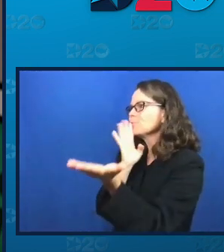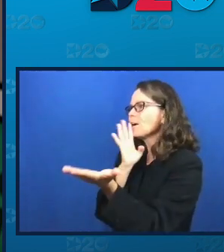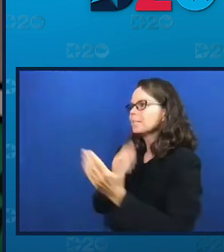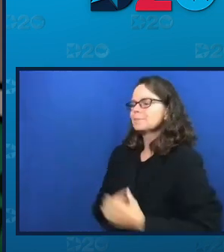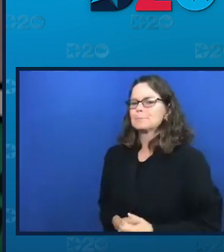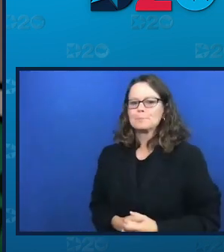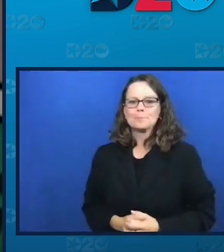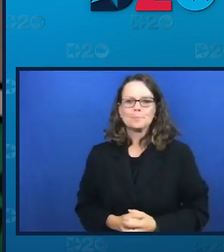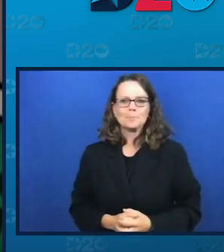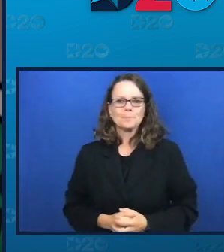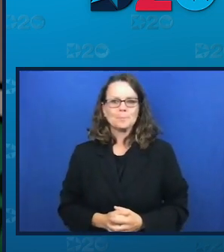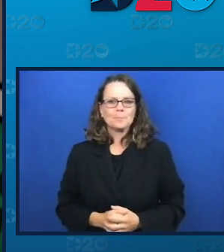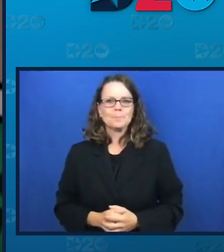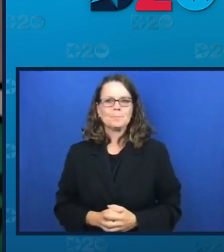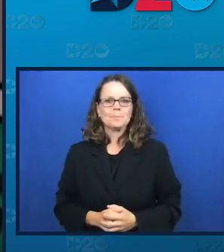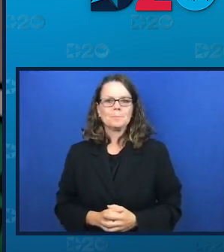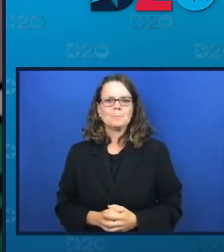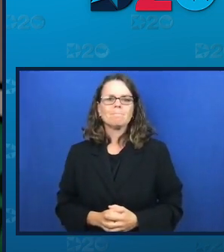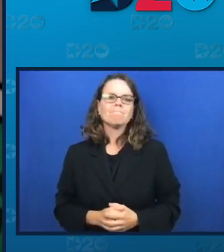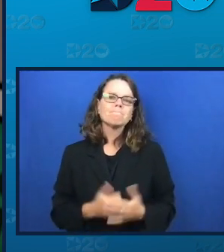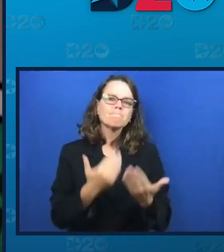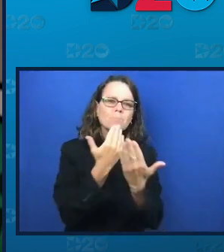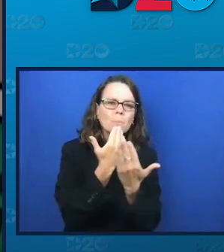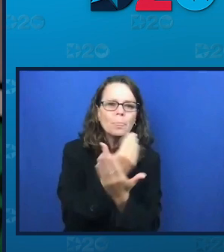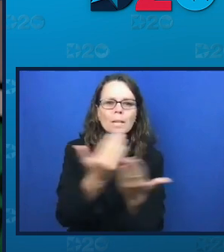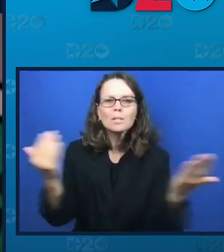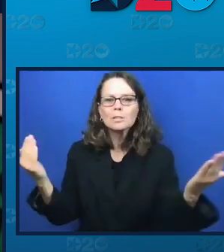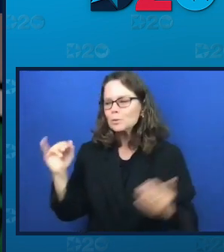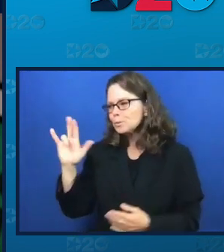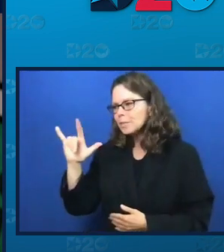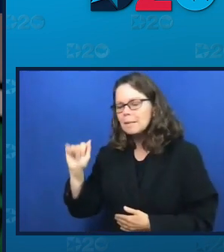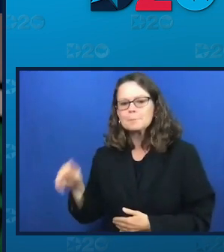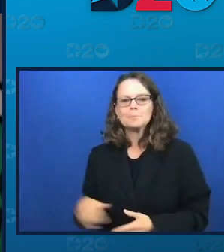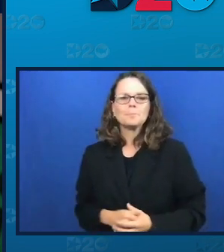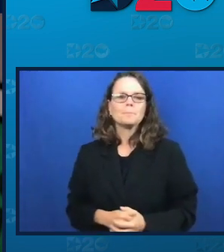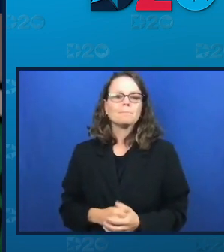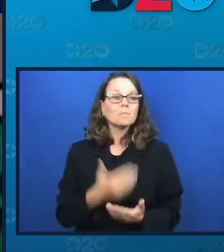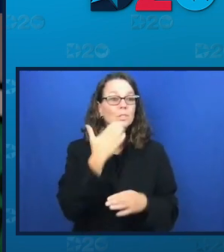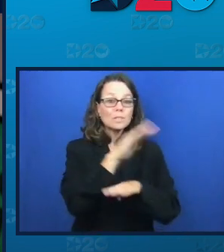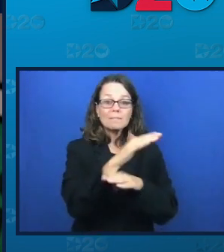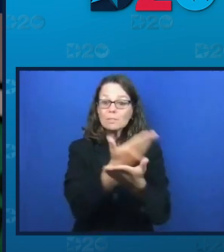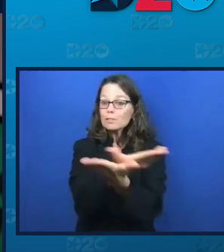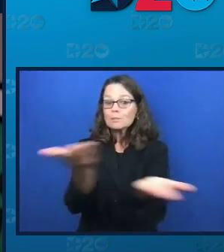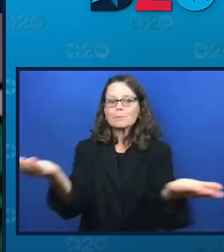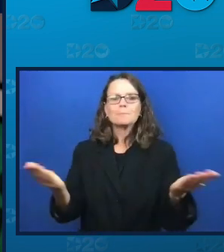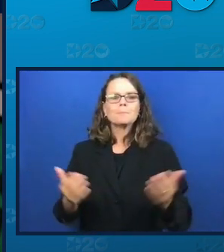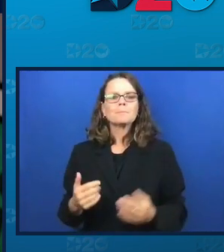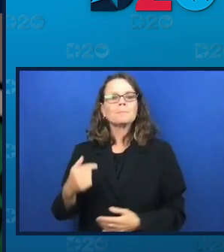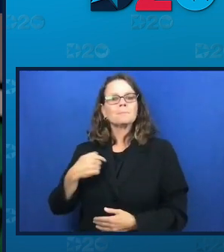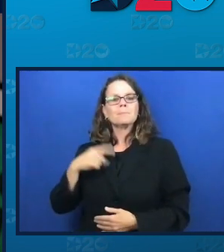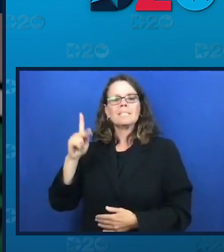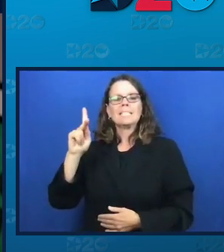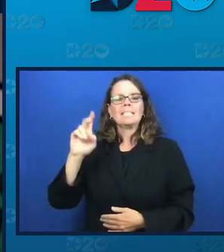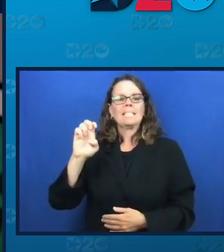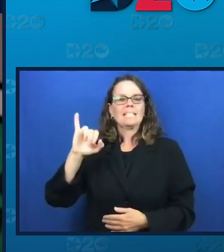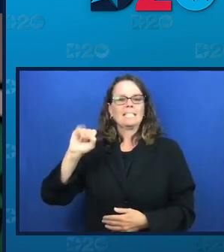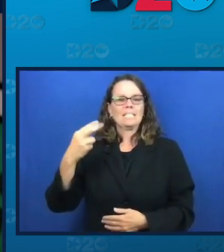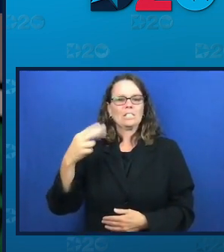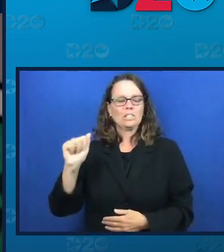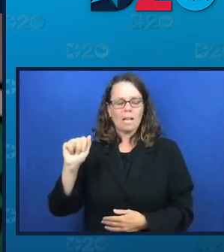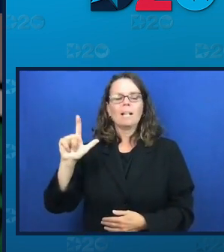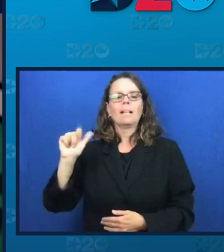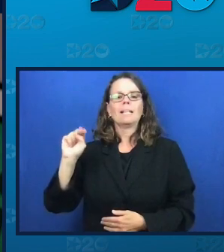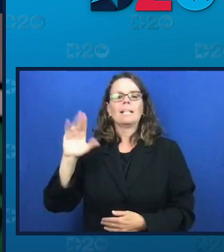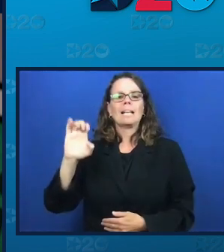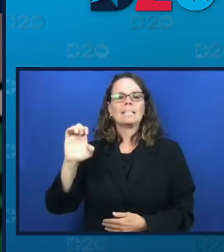Well, thank you, Julia, and good evening. I'm Keisha Lance Bottoms, a mother of four, and mayor of